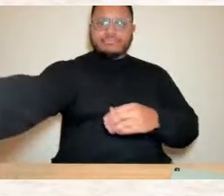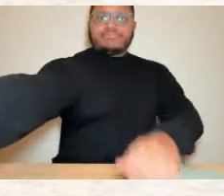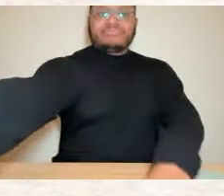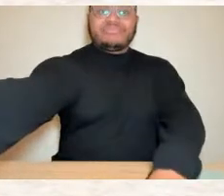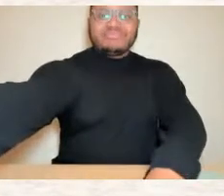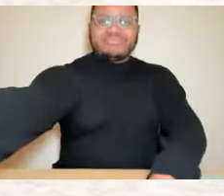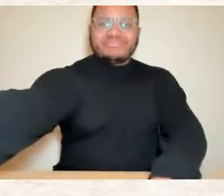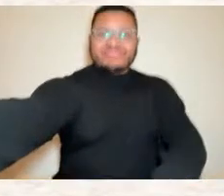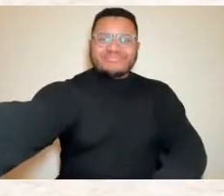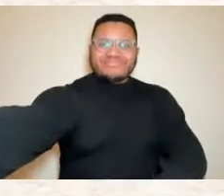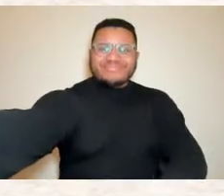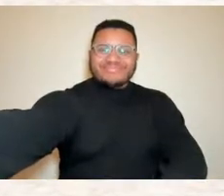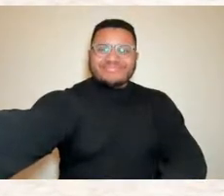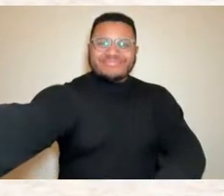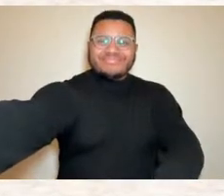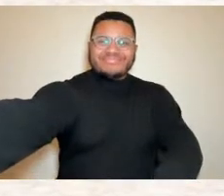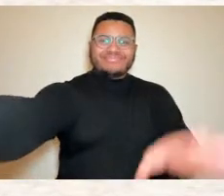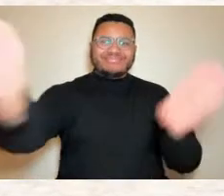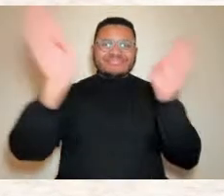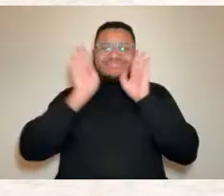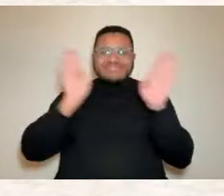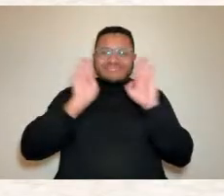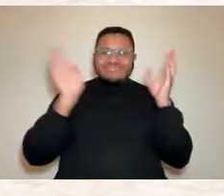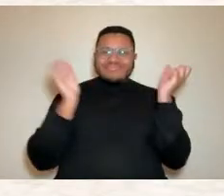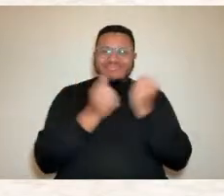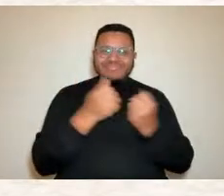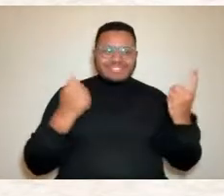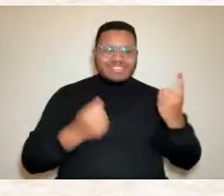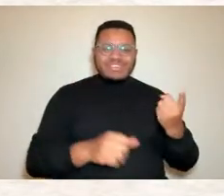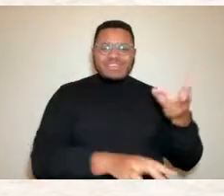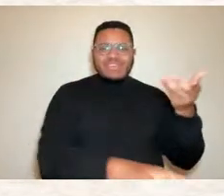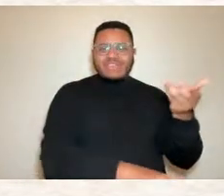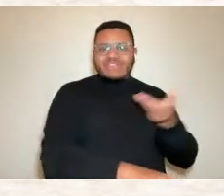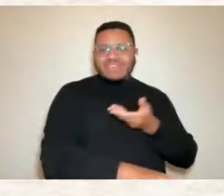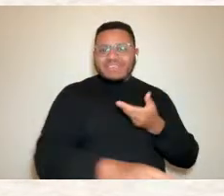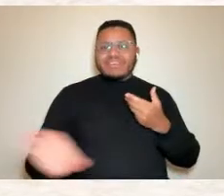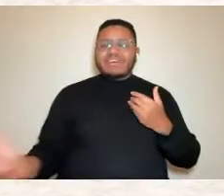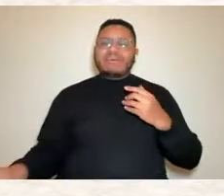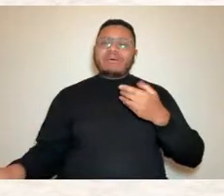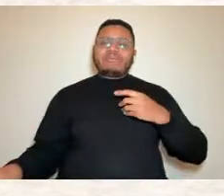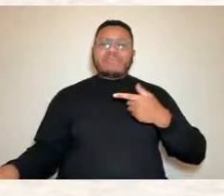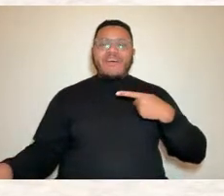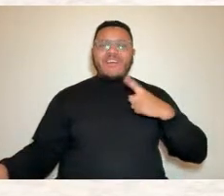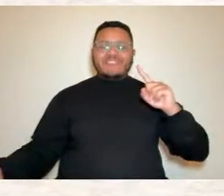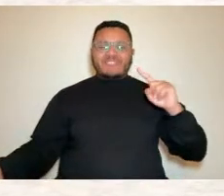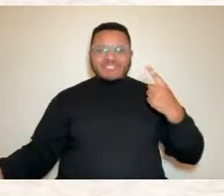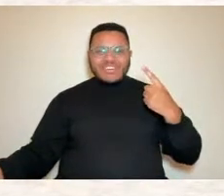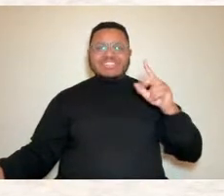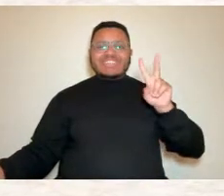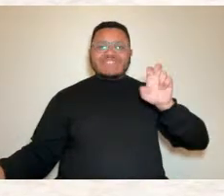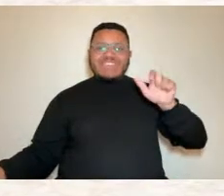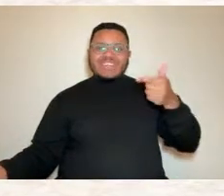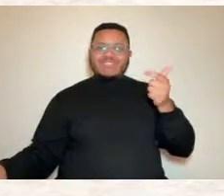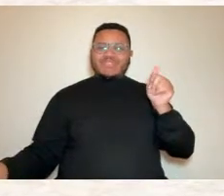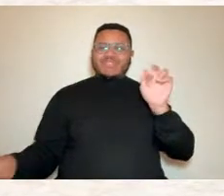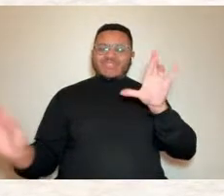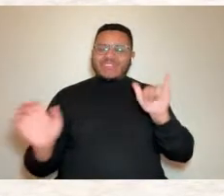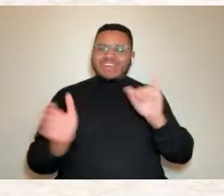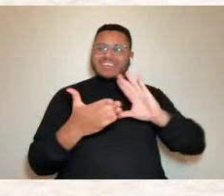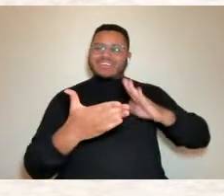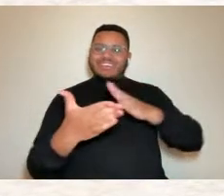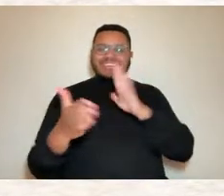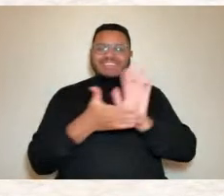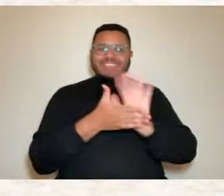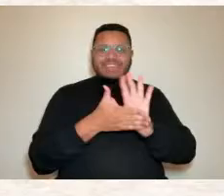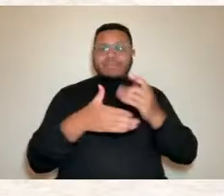Hello, everyone, and welcome to our first Veguary cooking demo. My name is Danny McGee,